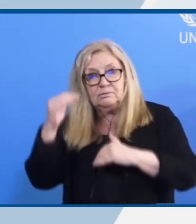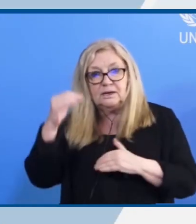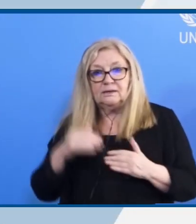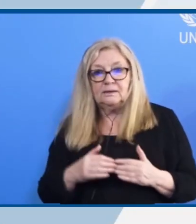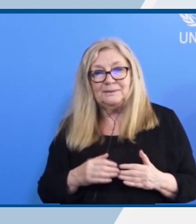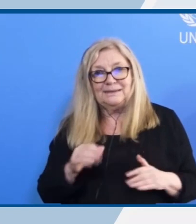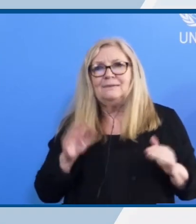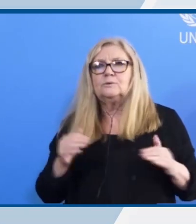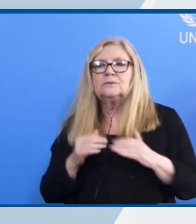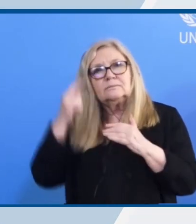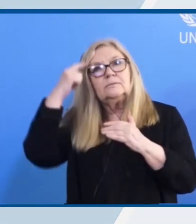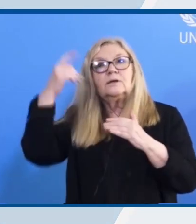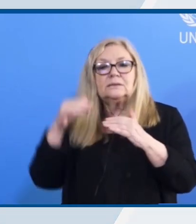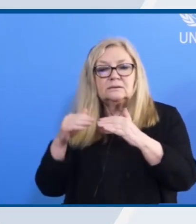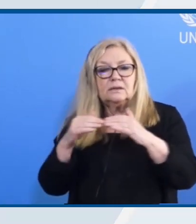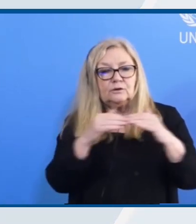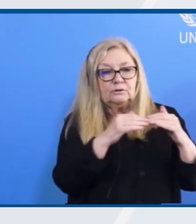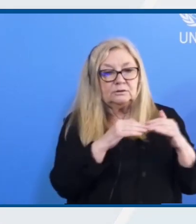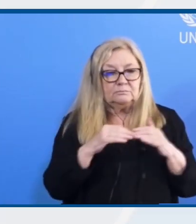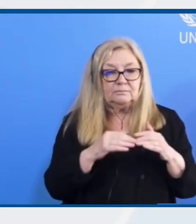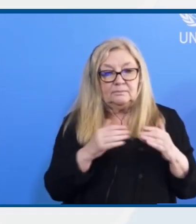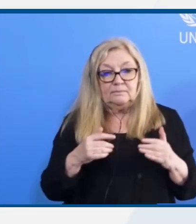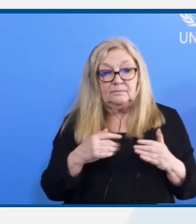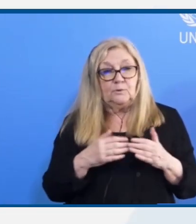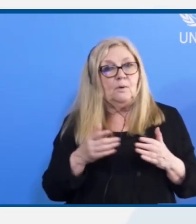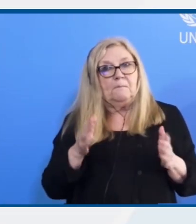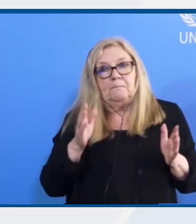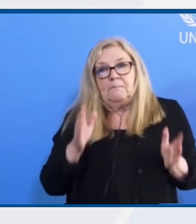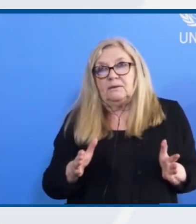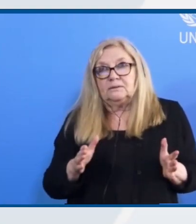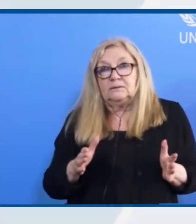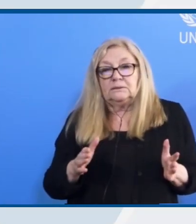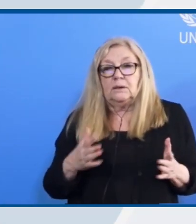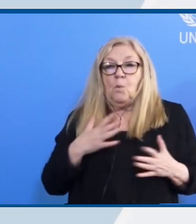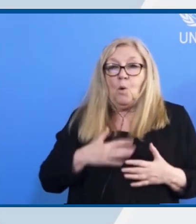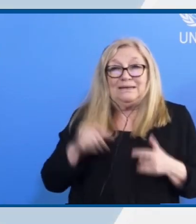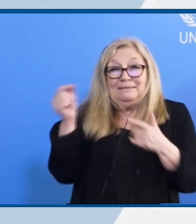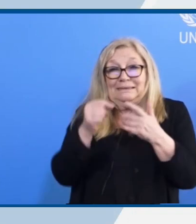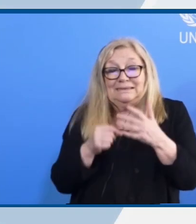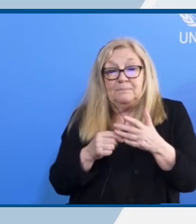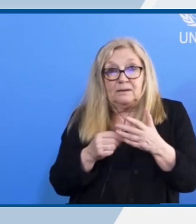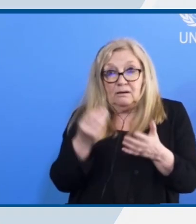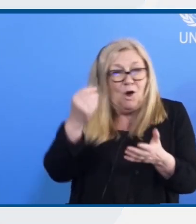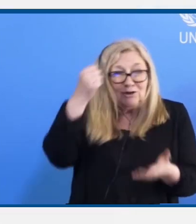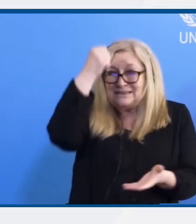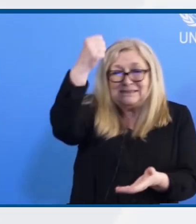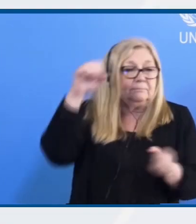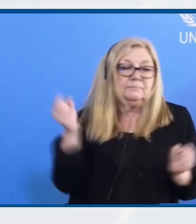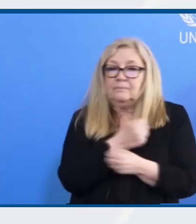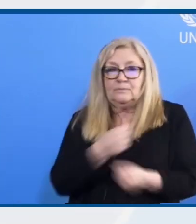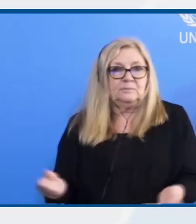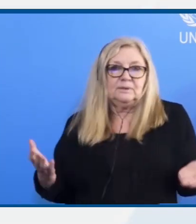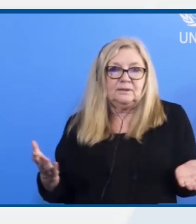200-year standard. That is just 1 to 200-year standards is a great idea. It just costs too much. So here you acknowledge that you are